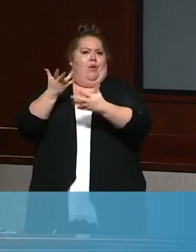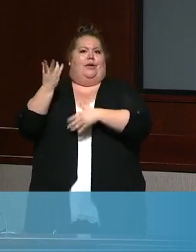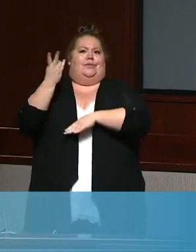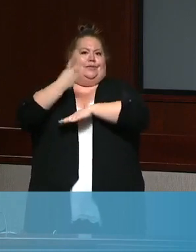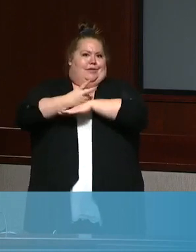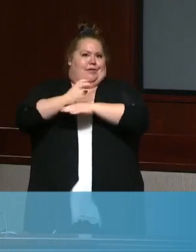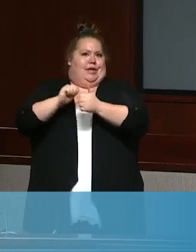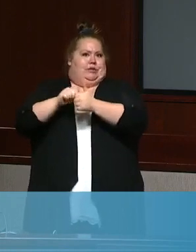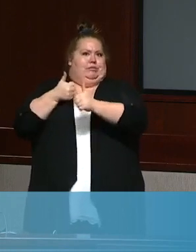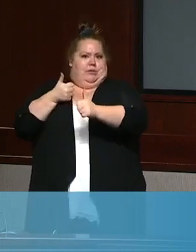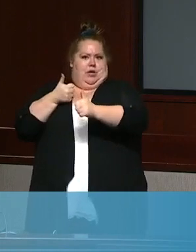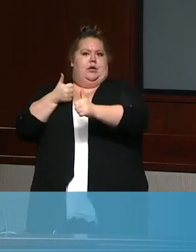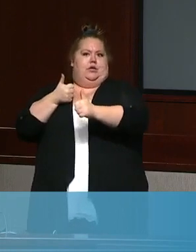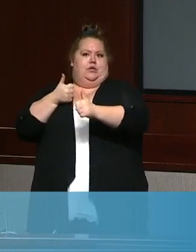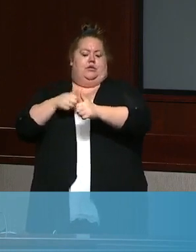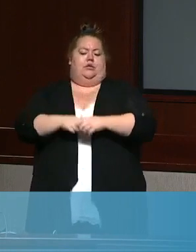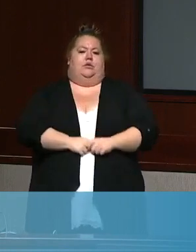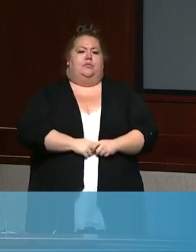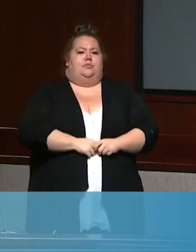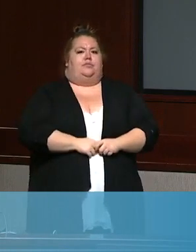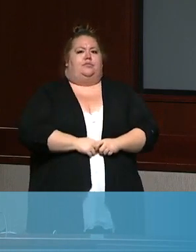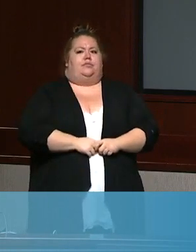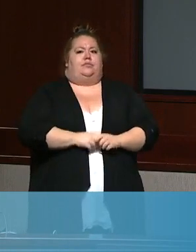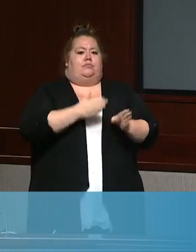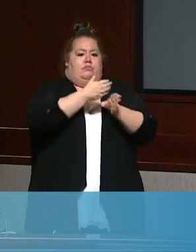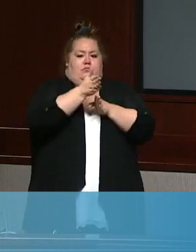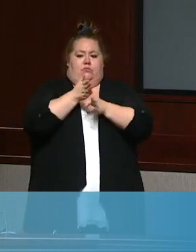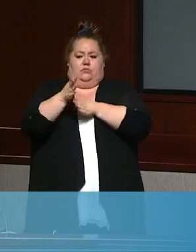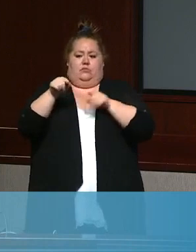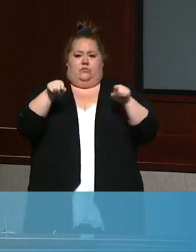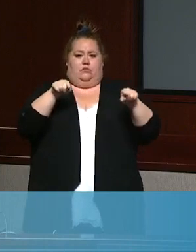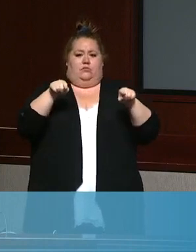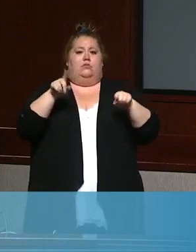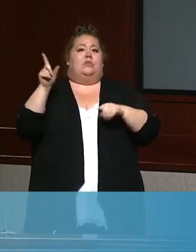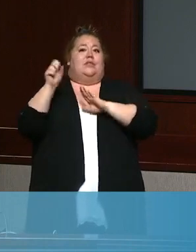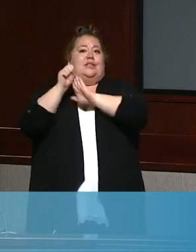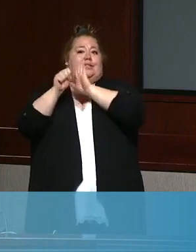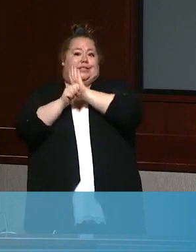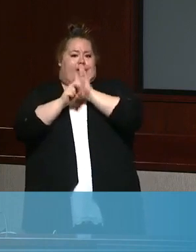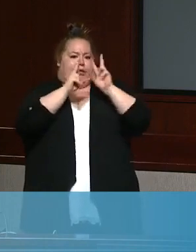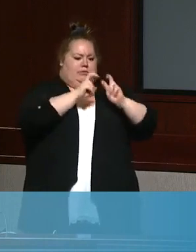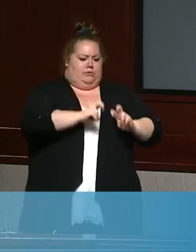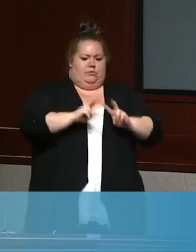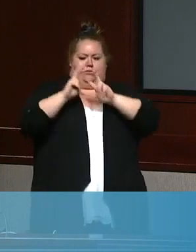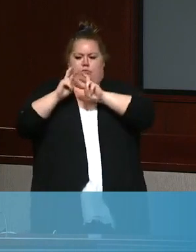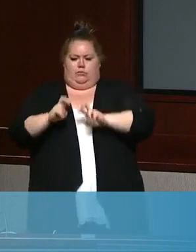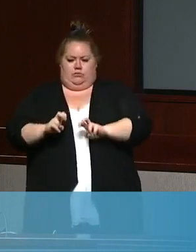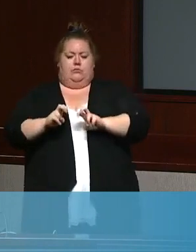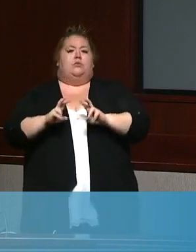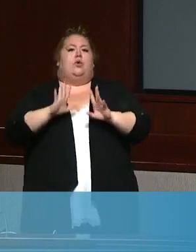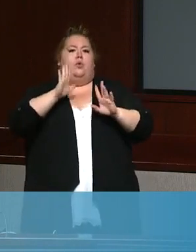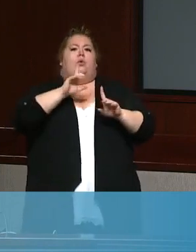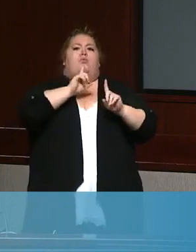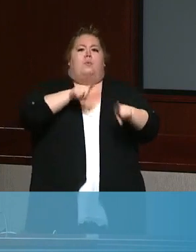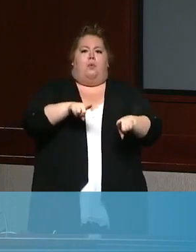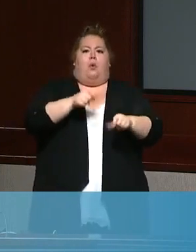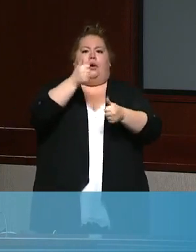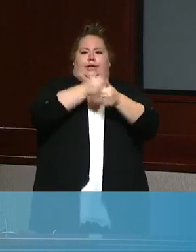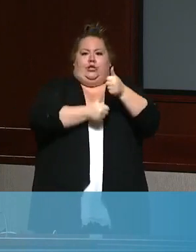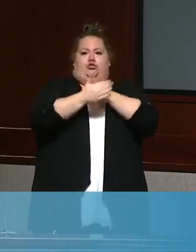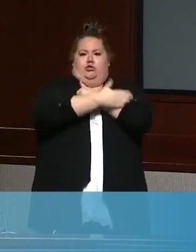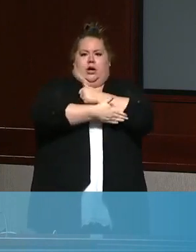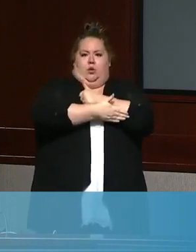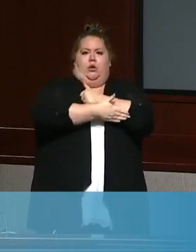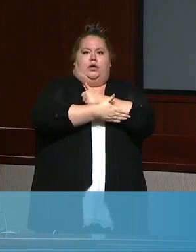now runs this data once a week and then reports out on how each county is doing based on